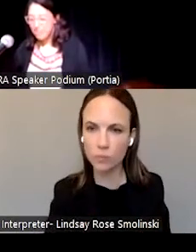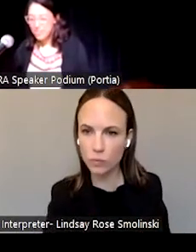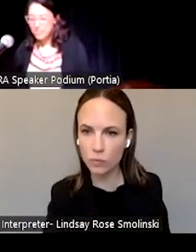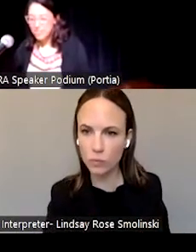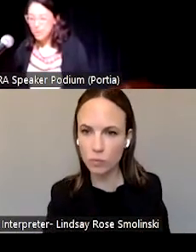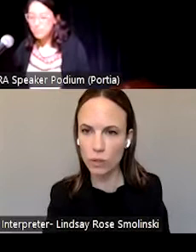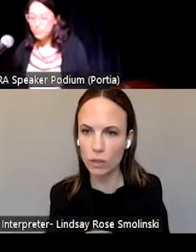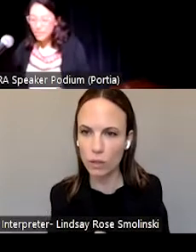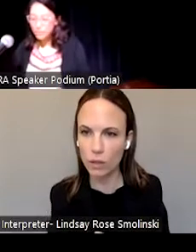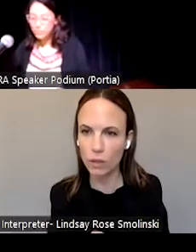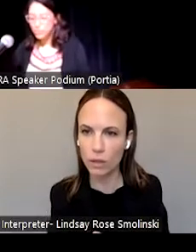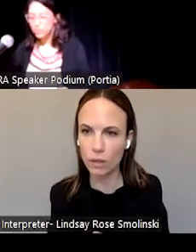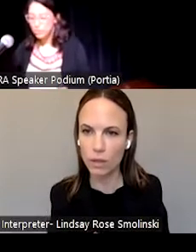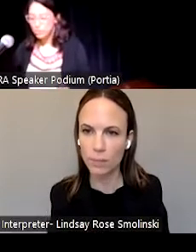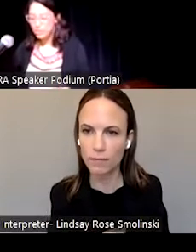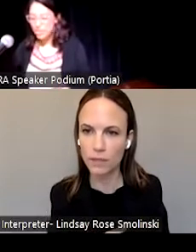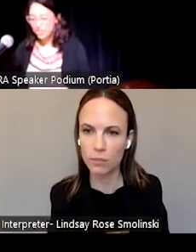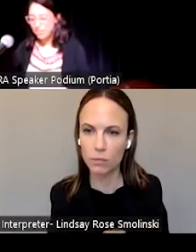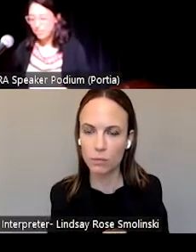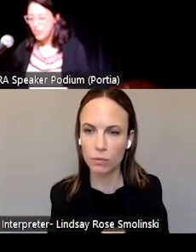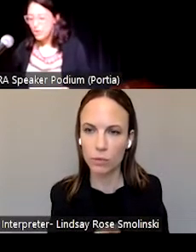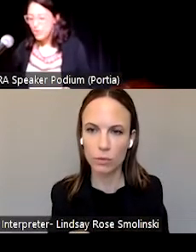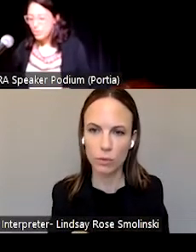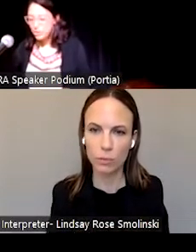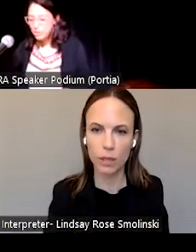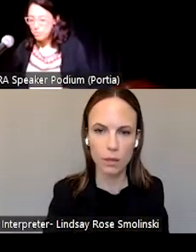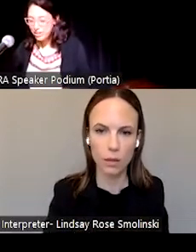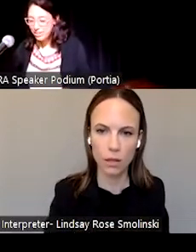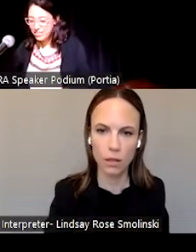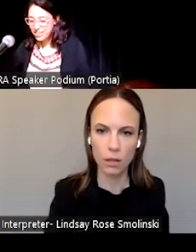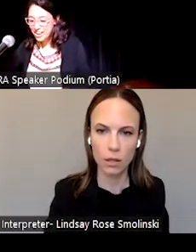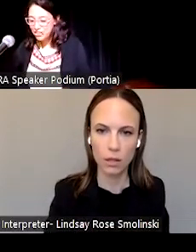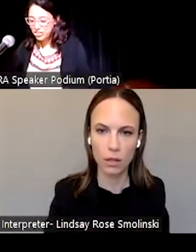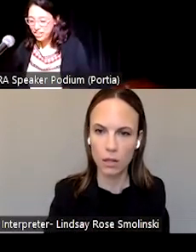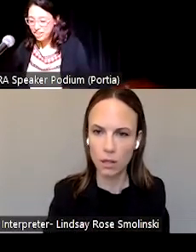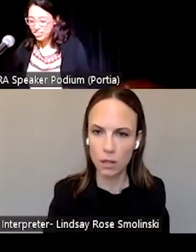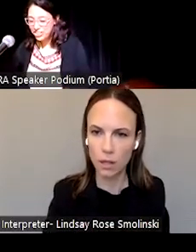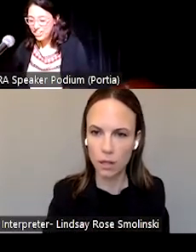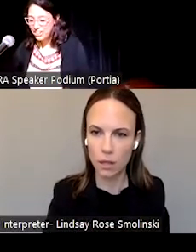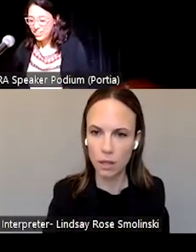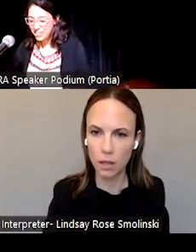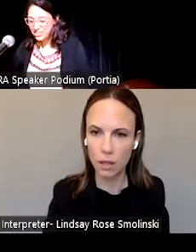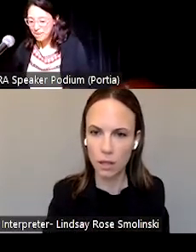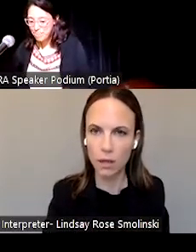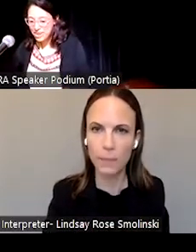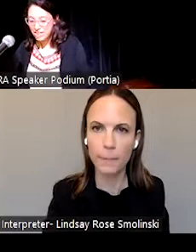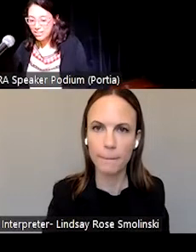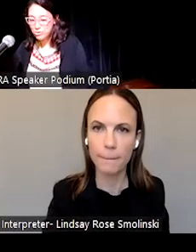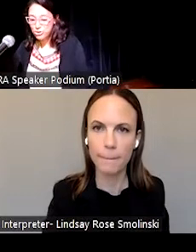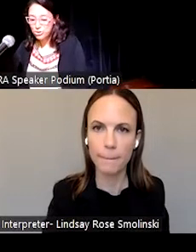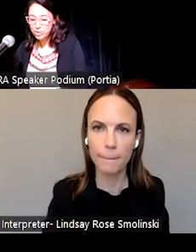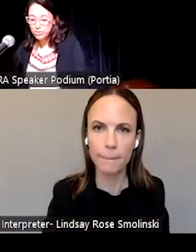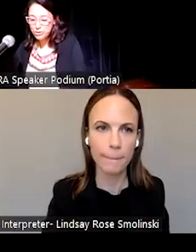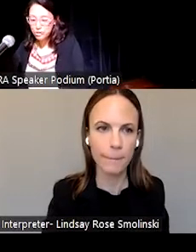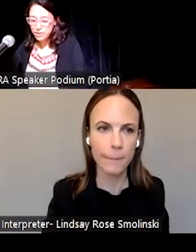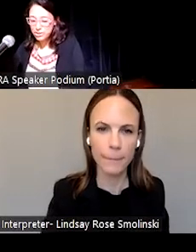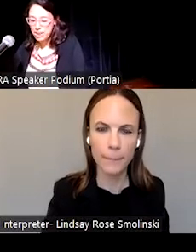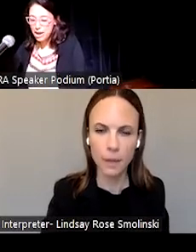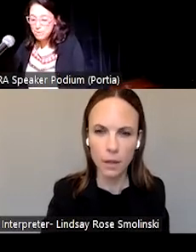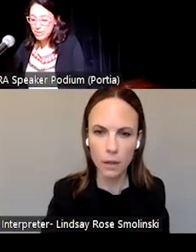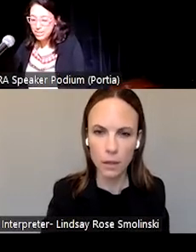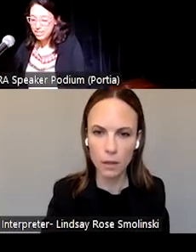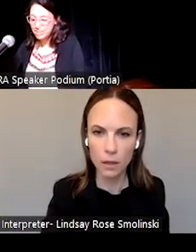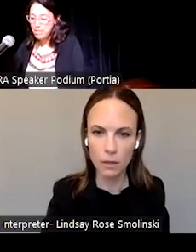of the Upcycled Food Association. Renewal Mill is a next generation ingredients company that's reducing food waste